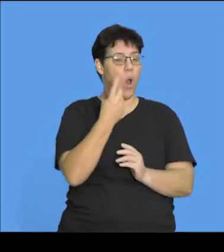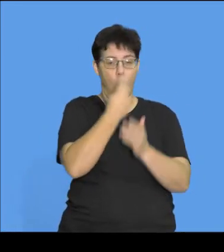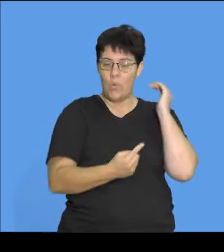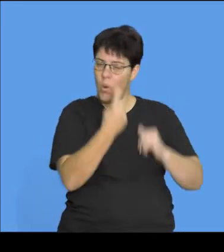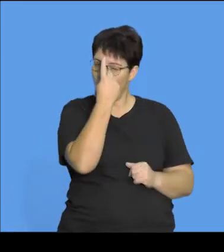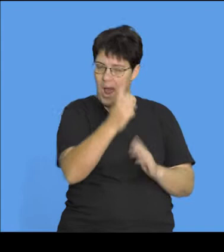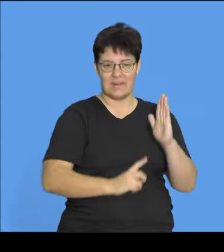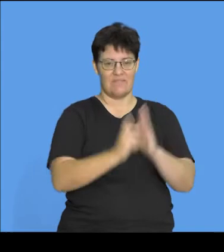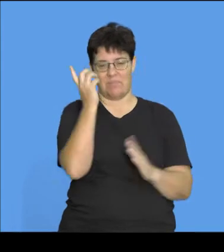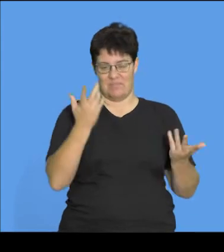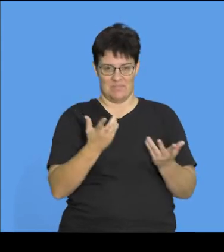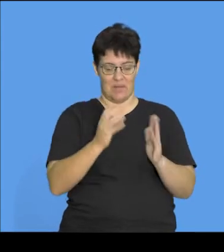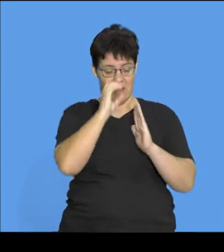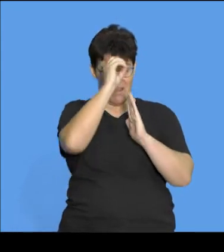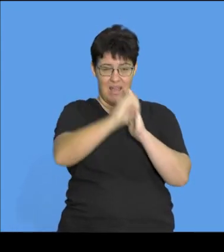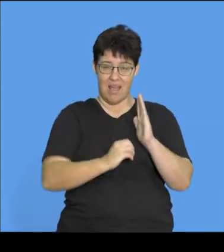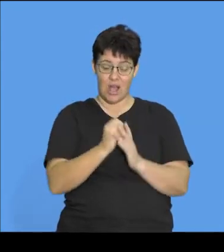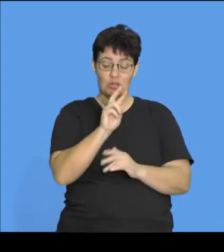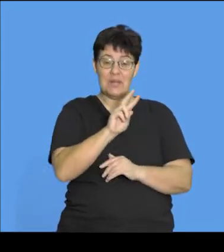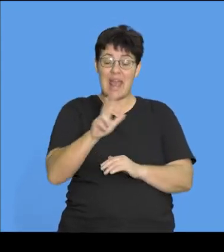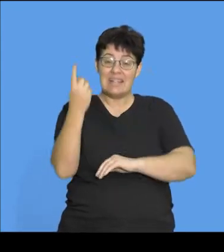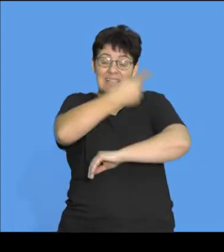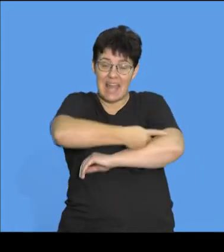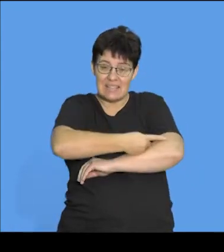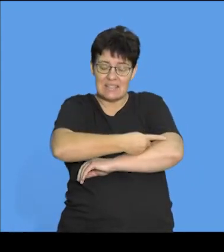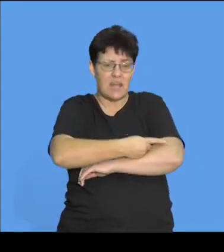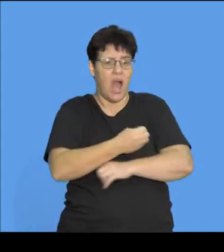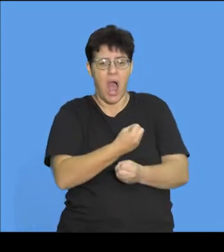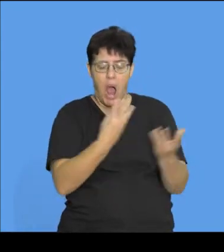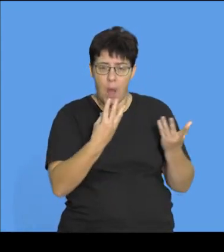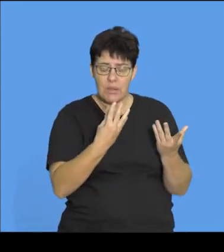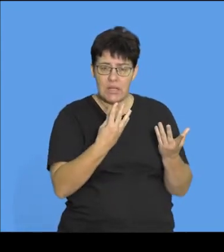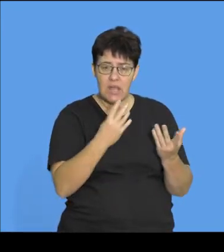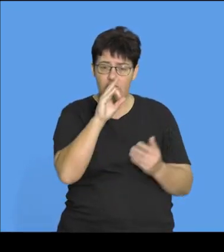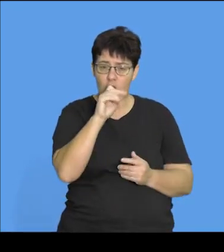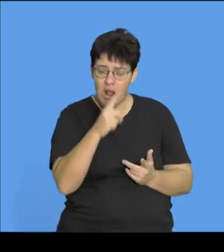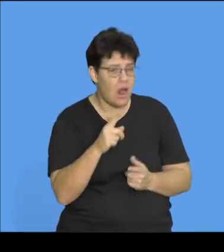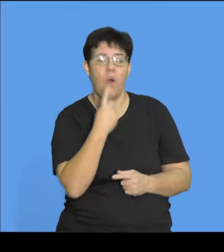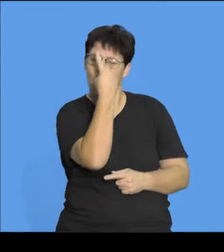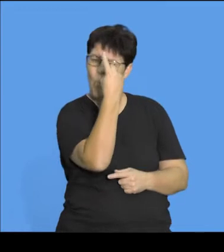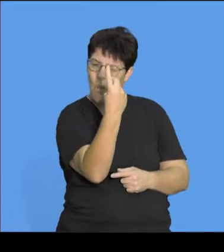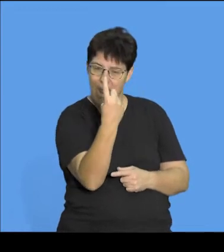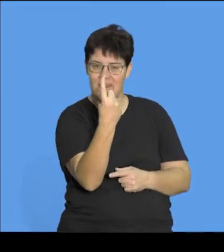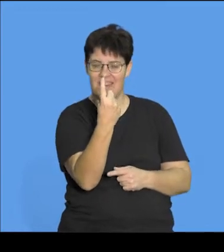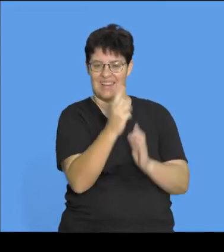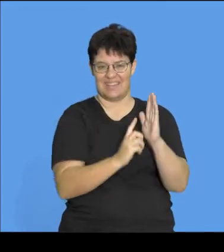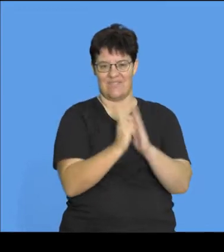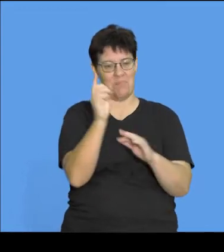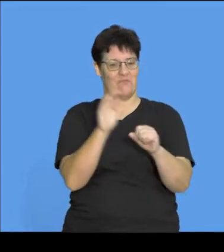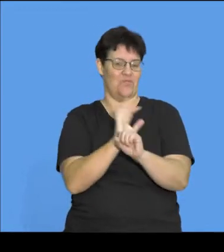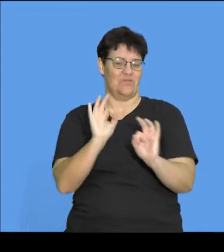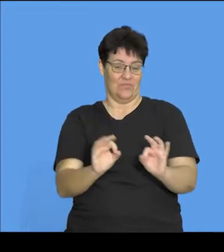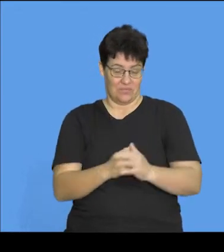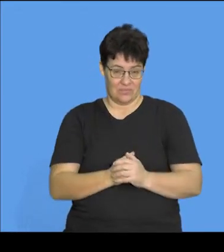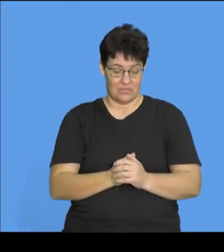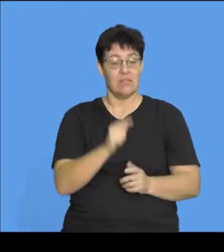this complete cycle of 28 days, there is a single mature follicle that develops. The mature